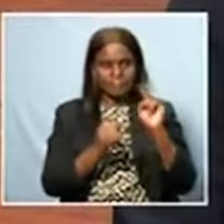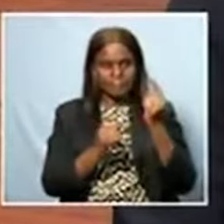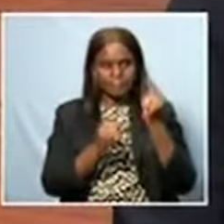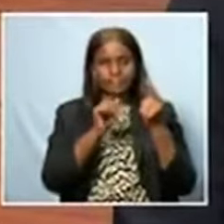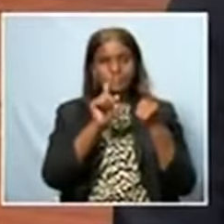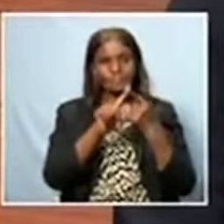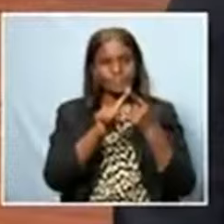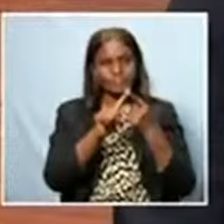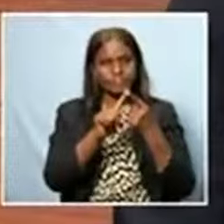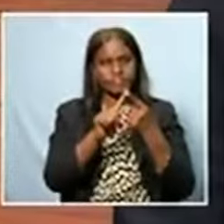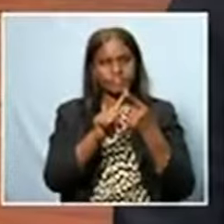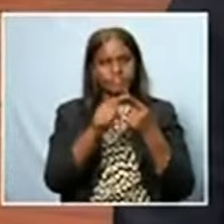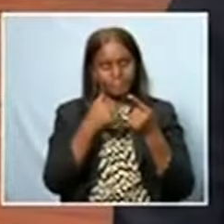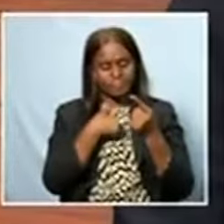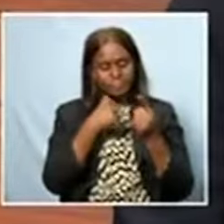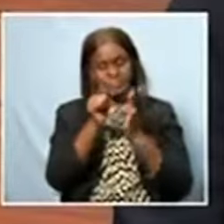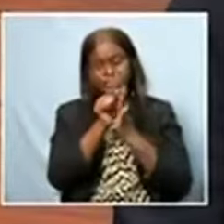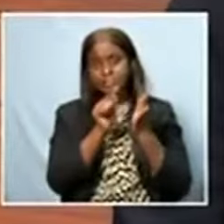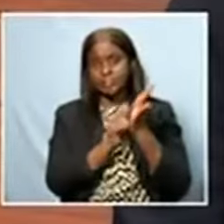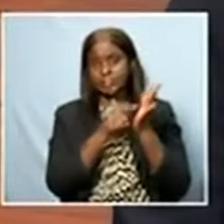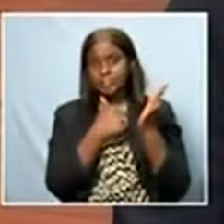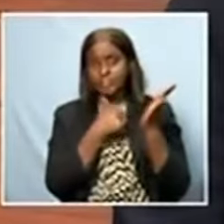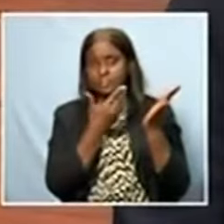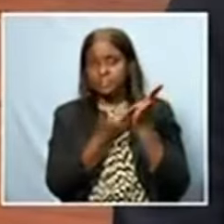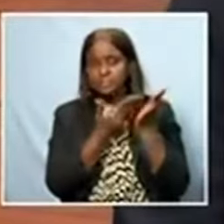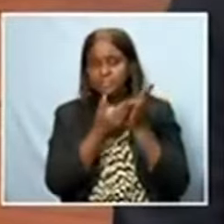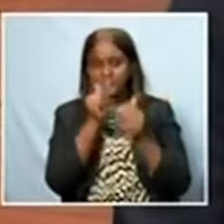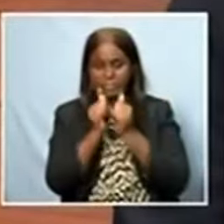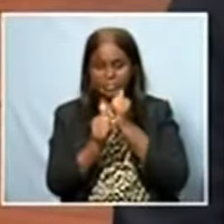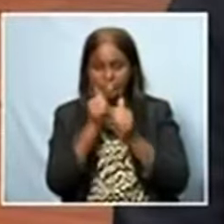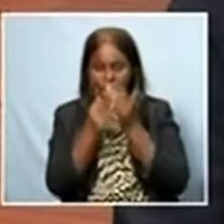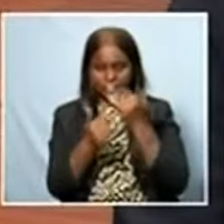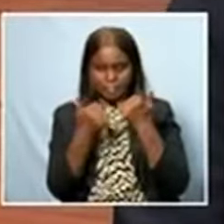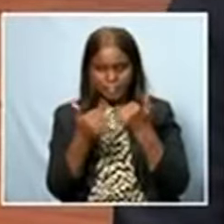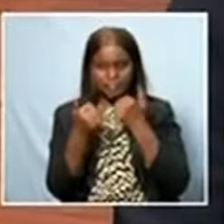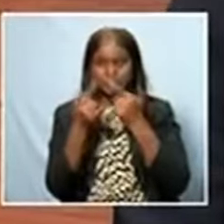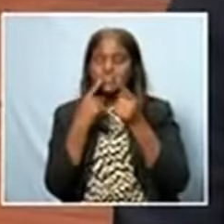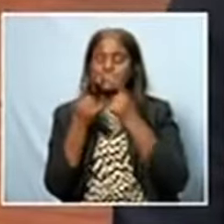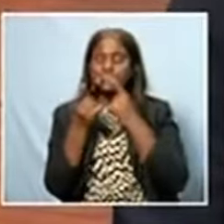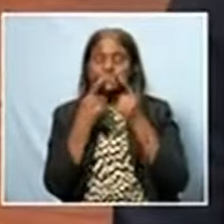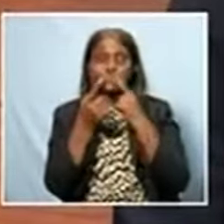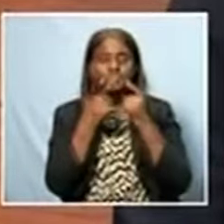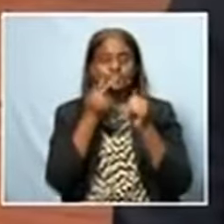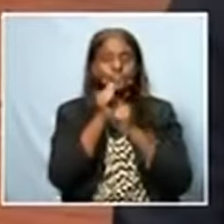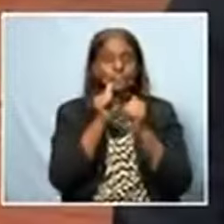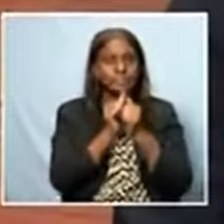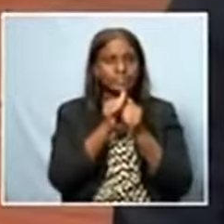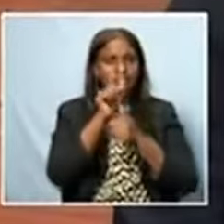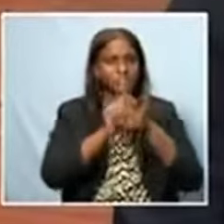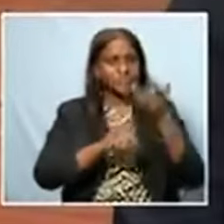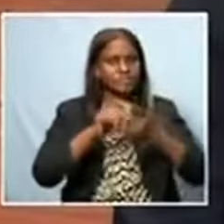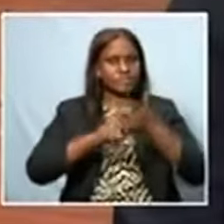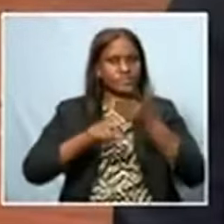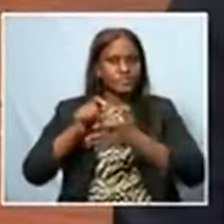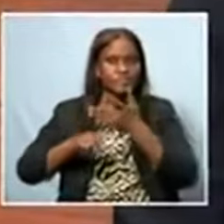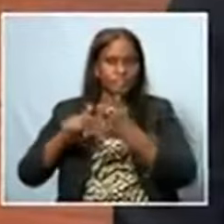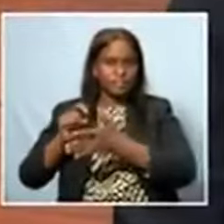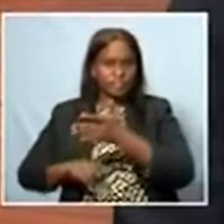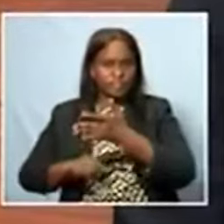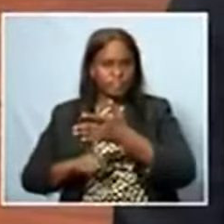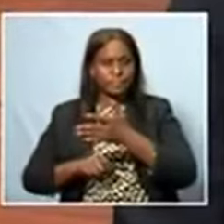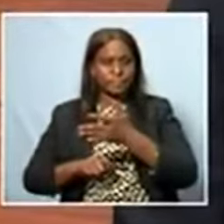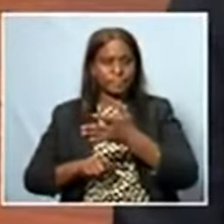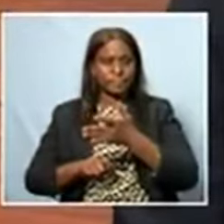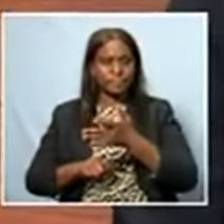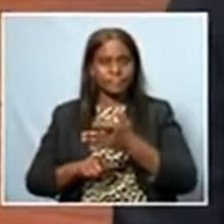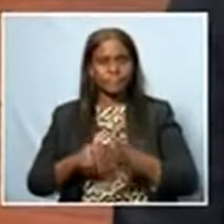one, there is a bill here which is talking about taxing